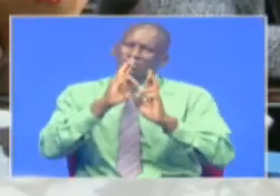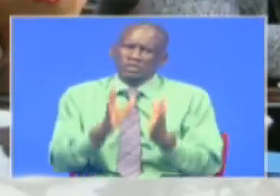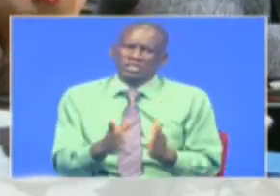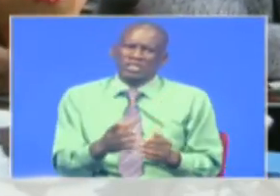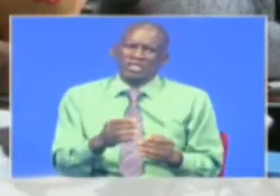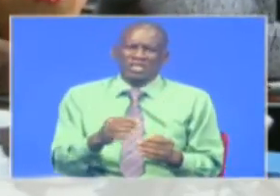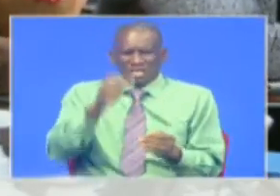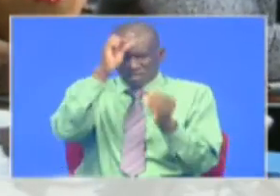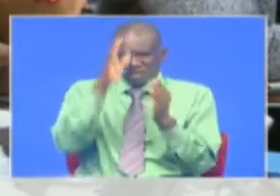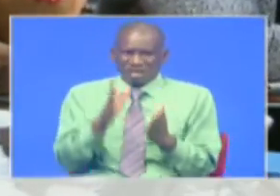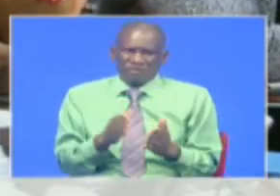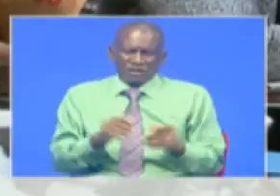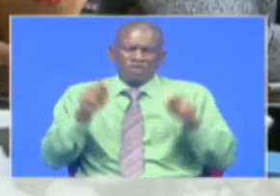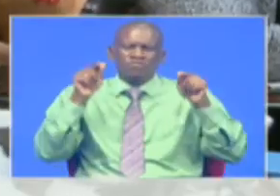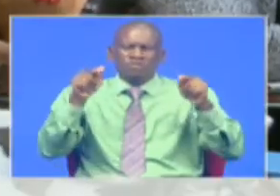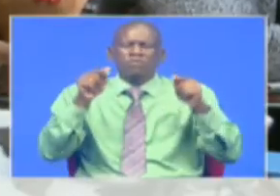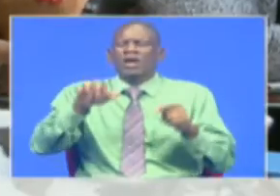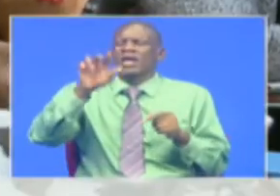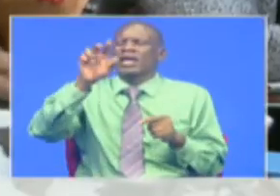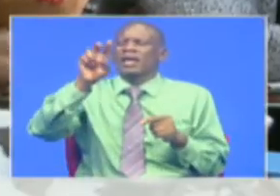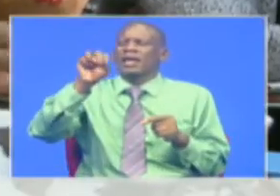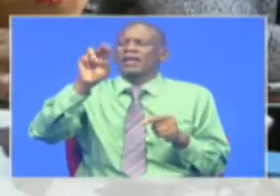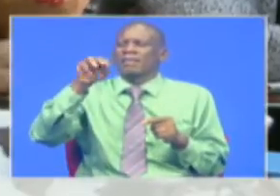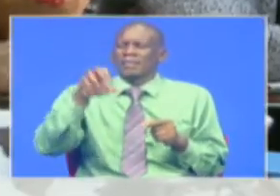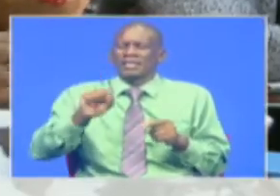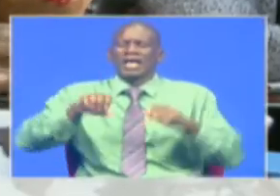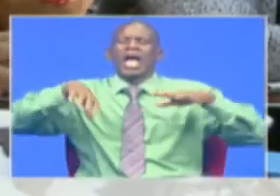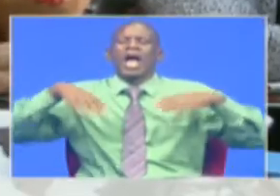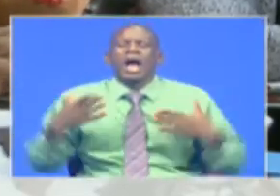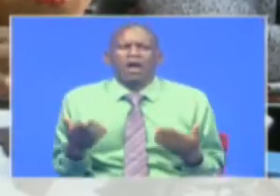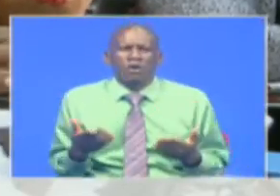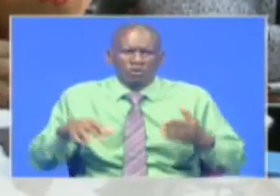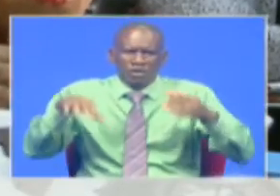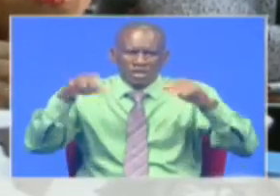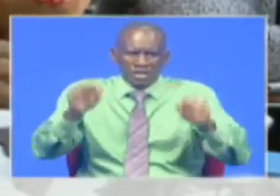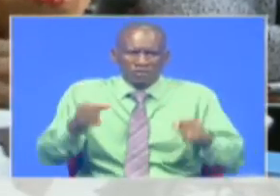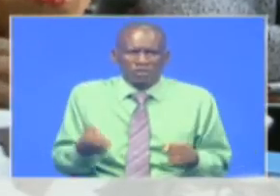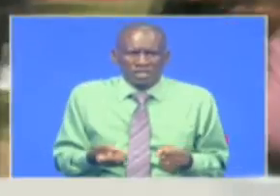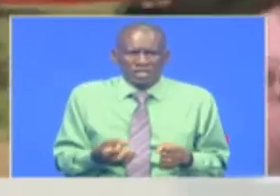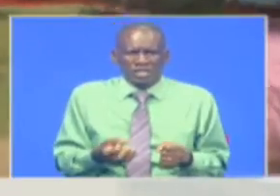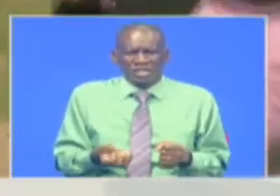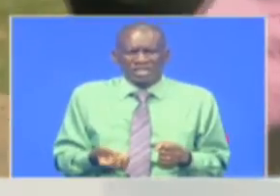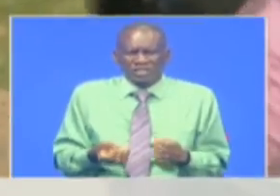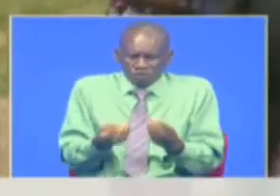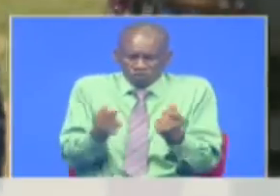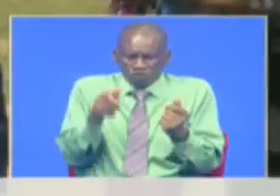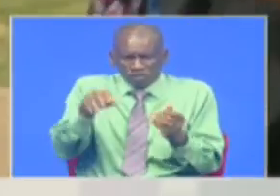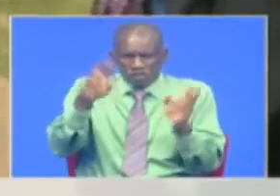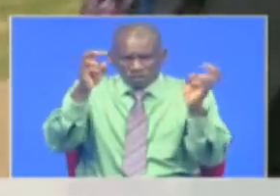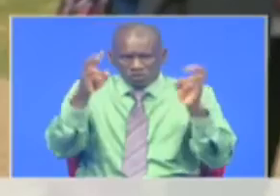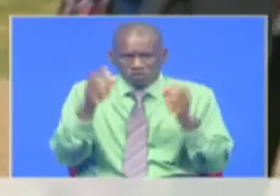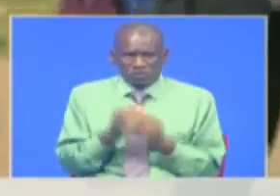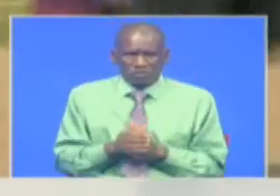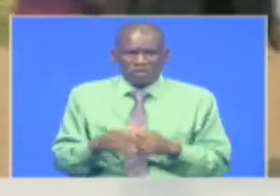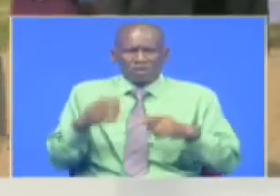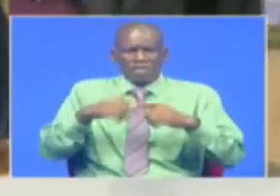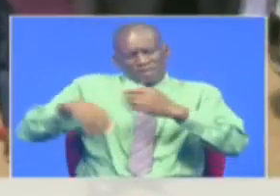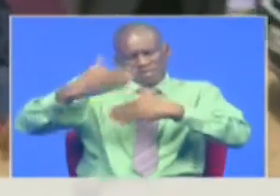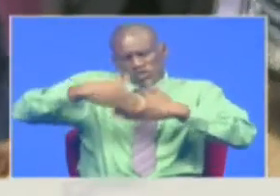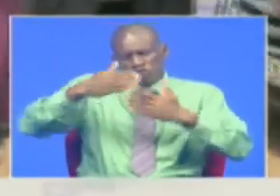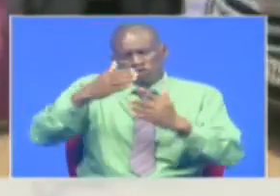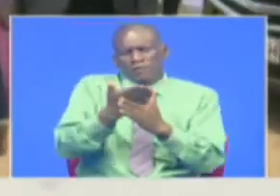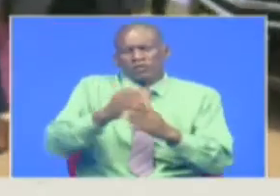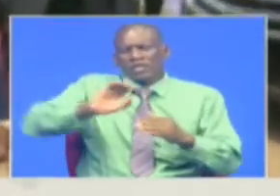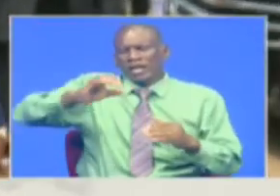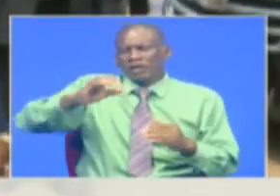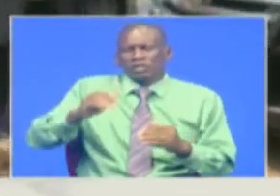to blaming NMS. So how do we get down to the bottom line of these matters? But the relationship between the county